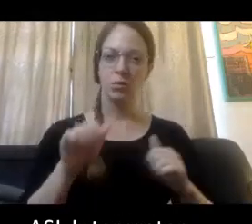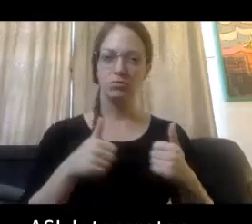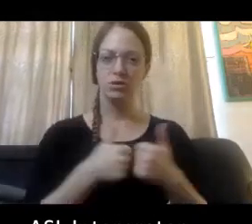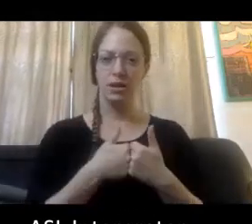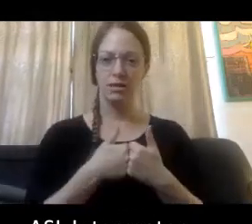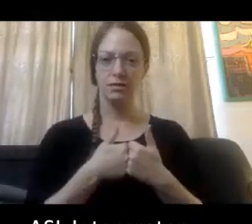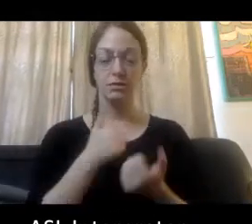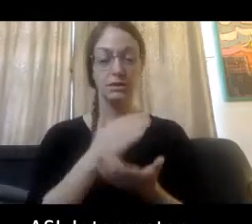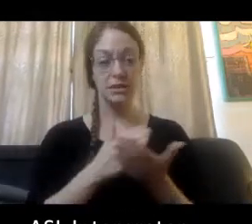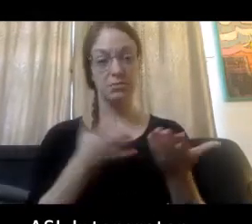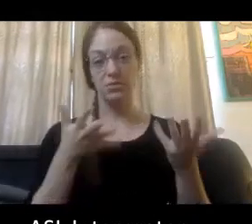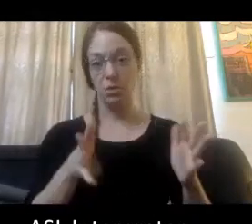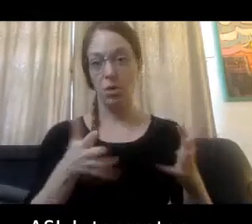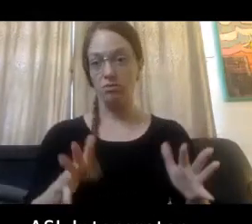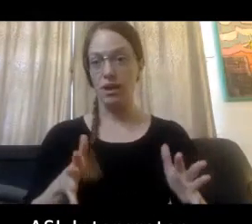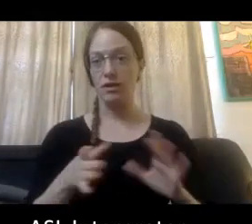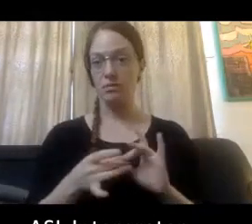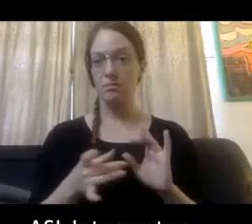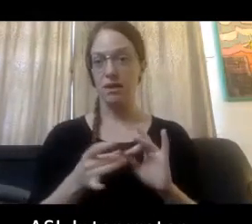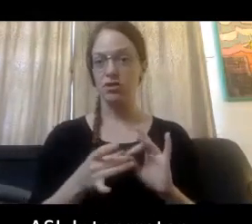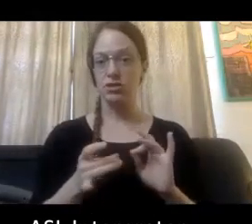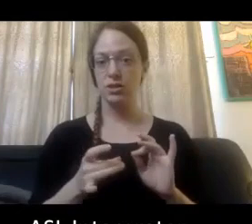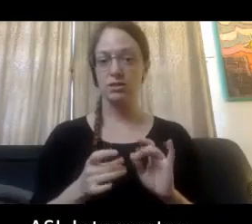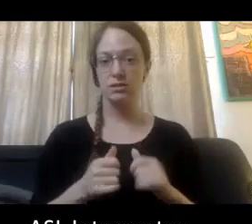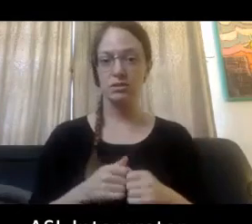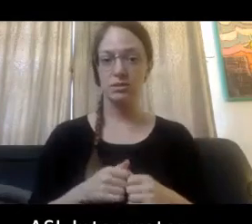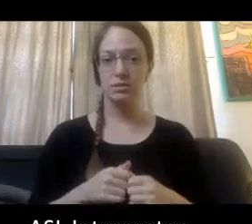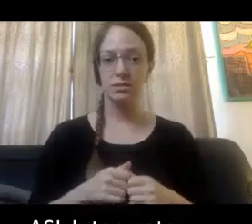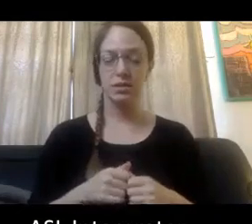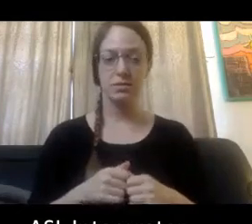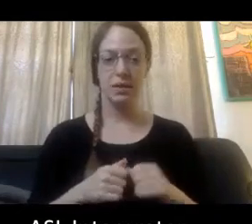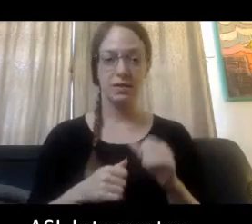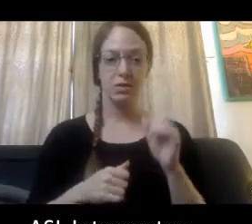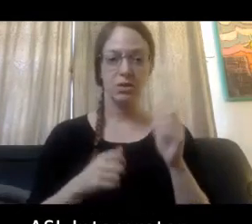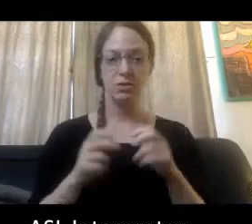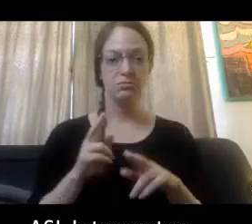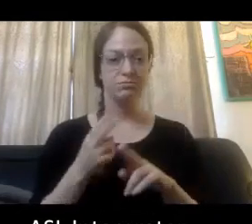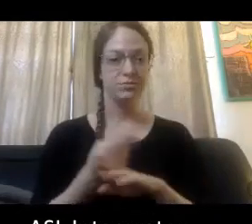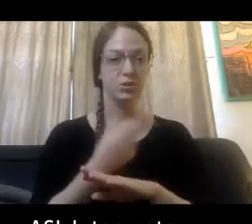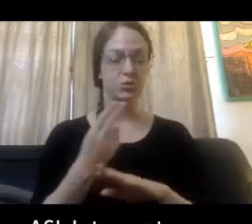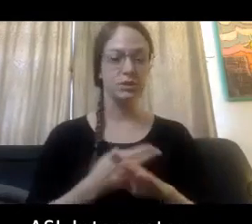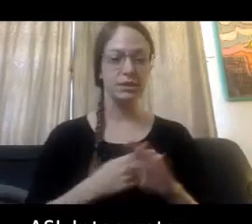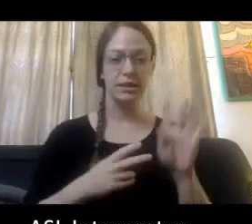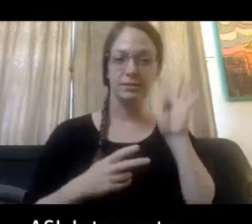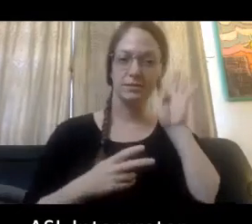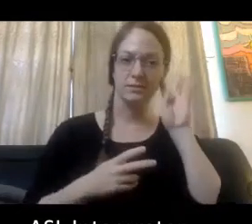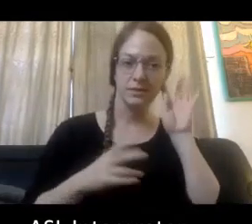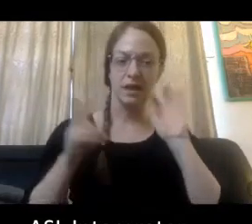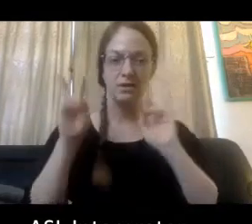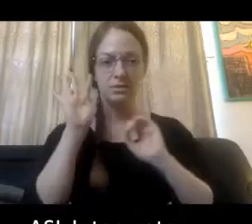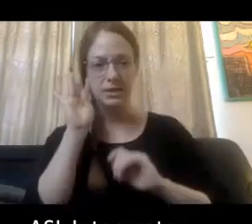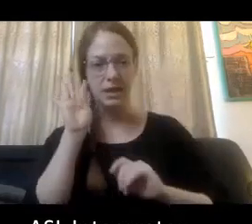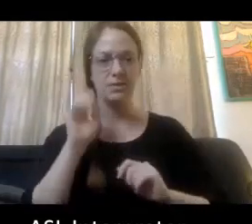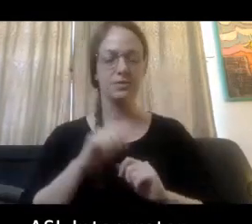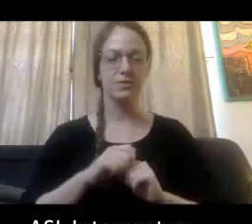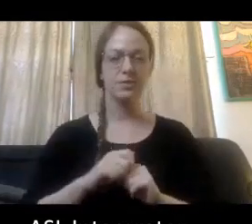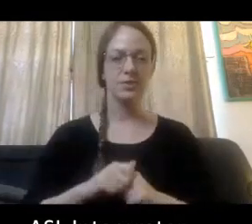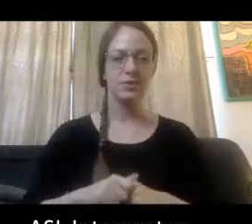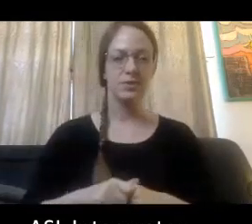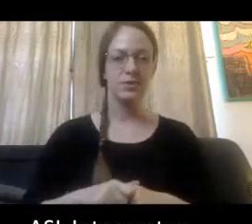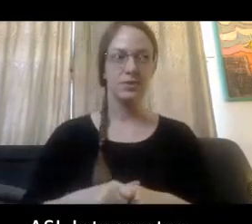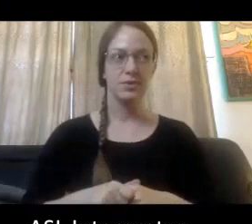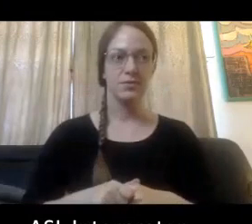with using the right and left ear to determine direction. But what other kinds of